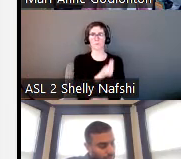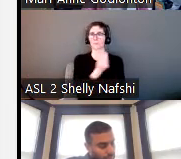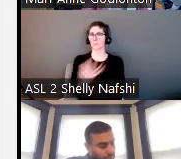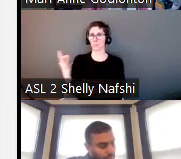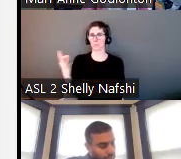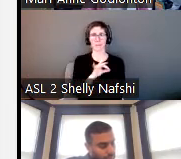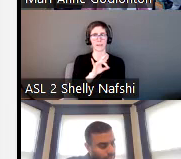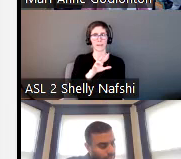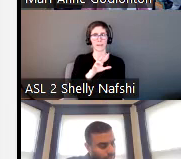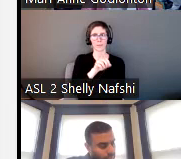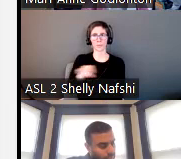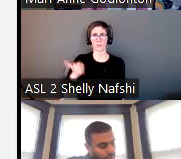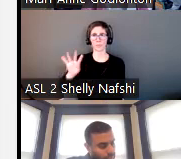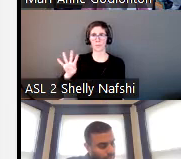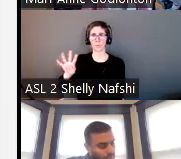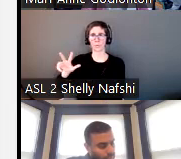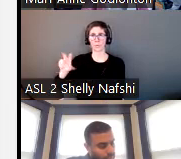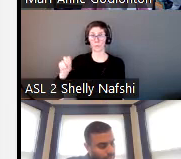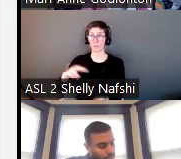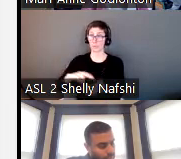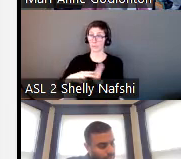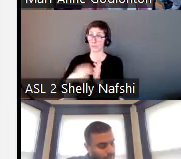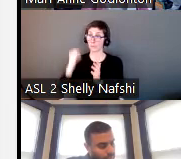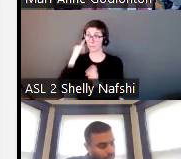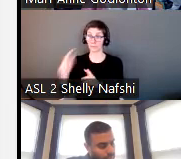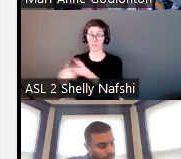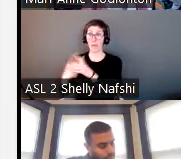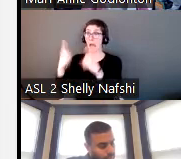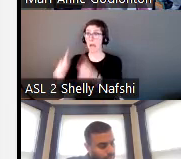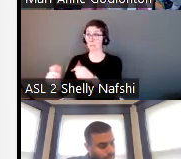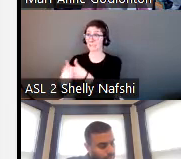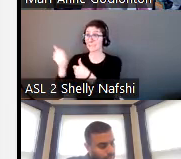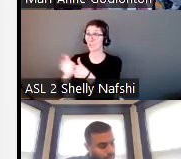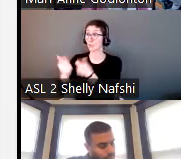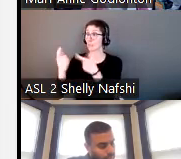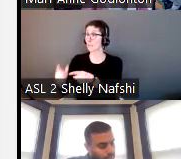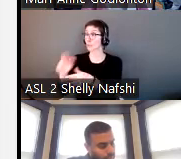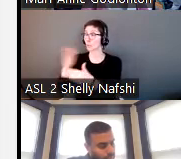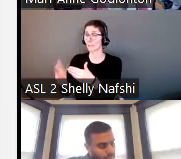So if a situation arose on a weekend, we wouldn't be able to get to those people until Monday.